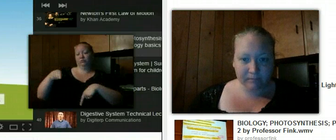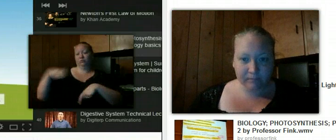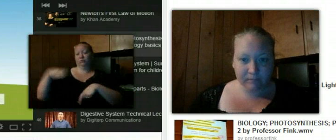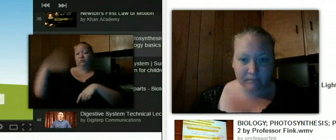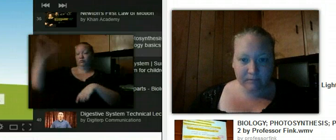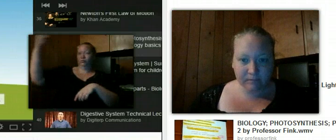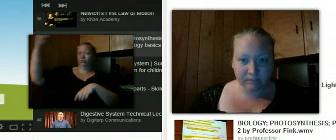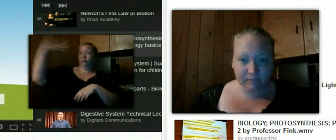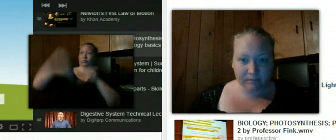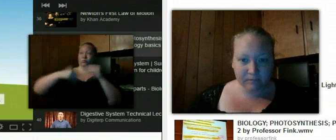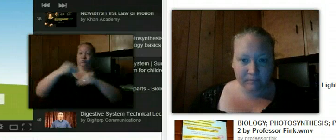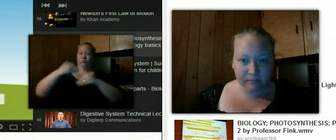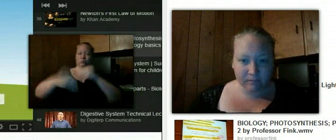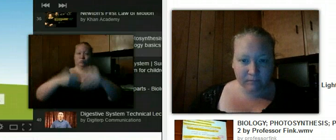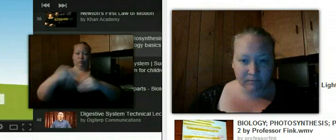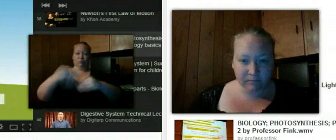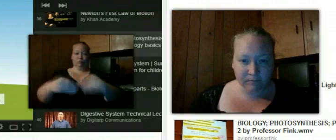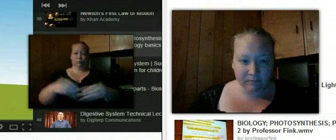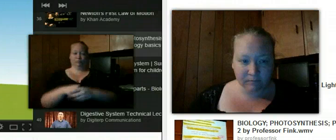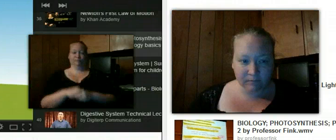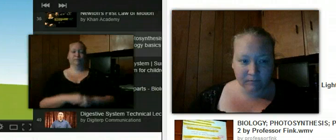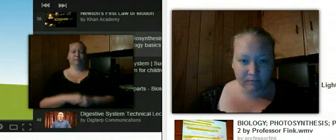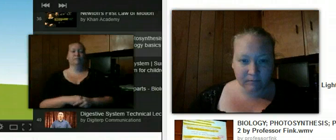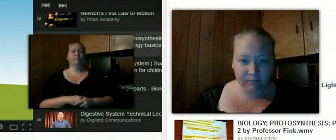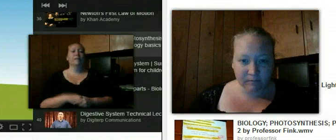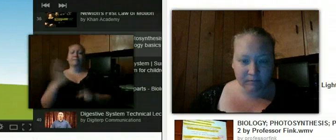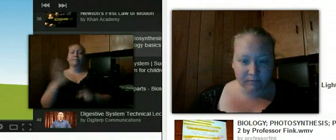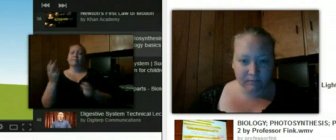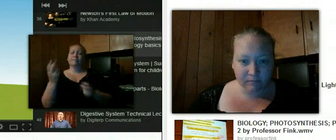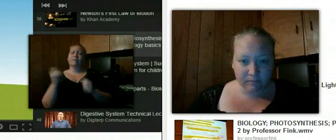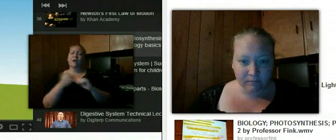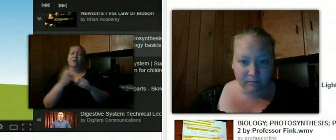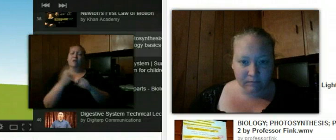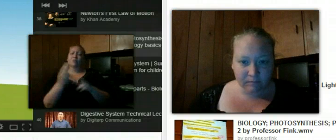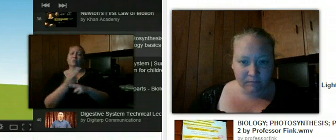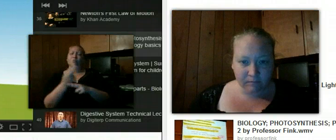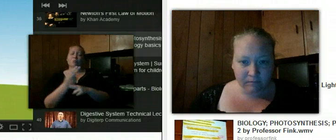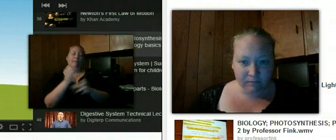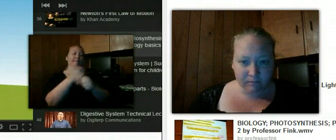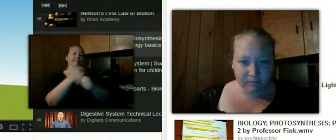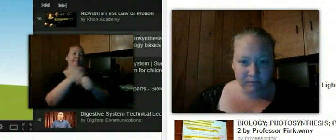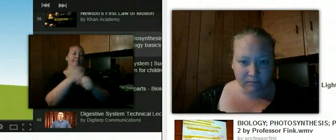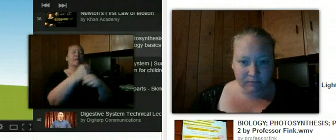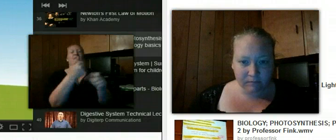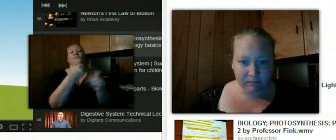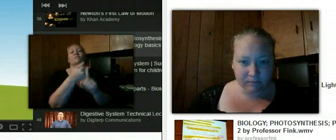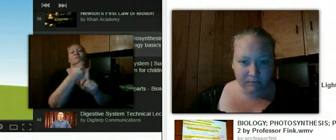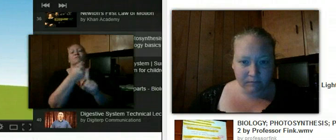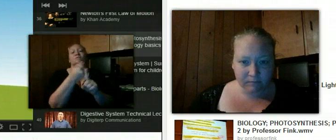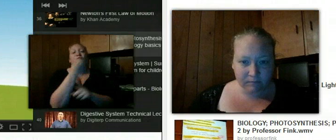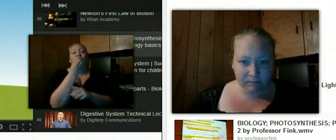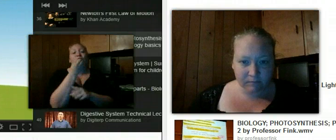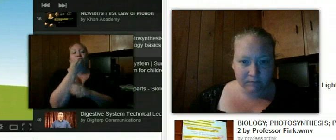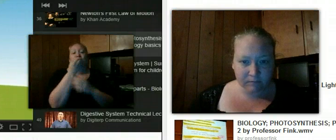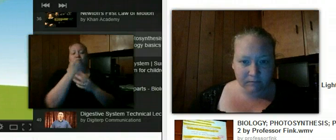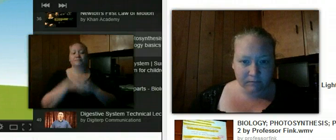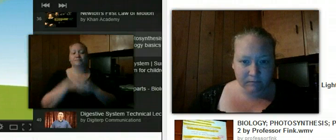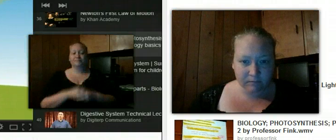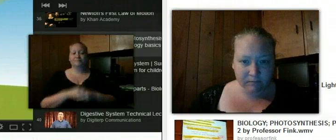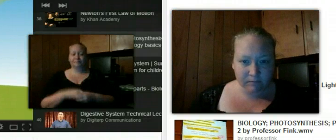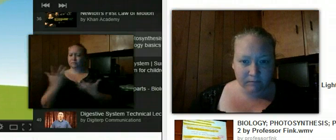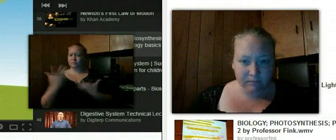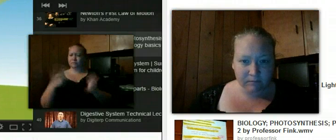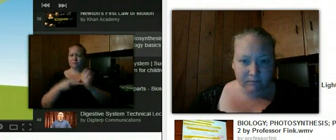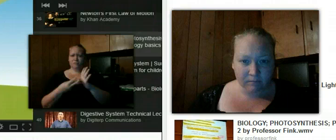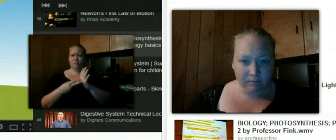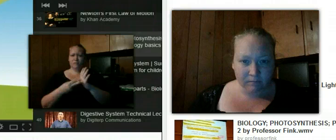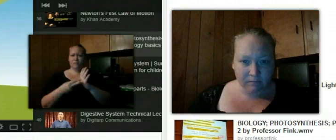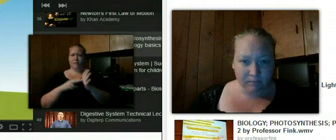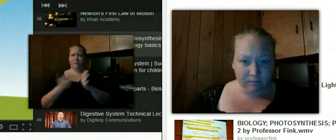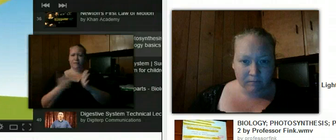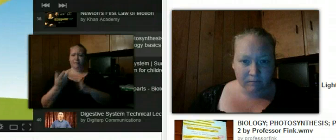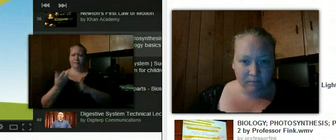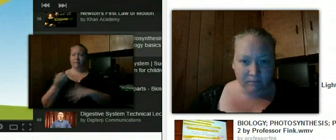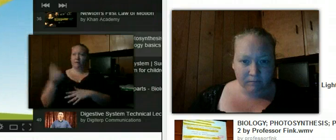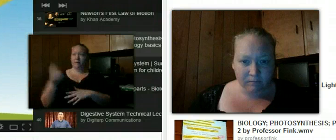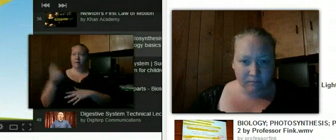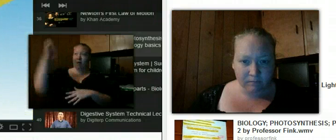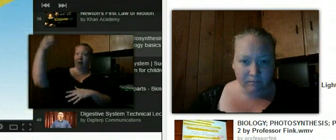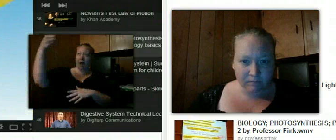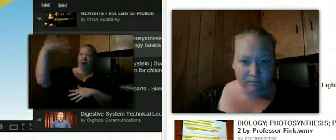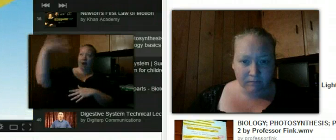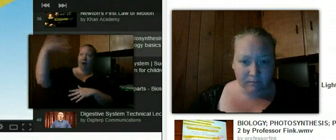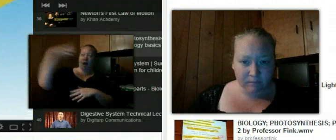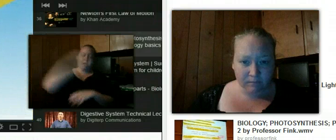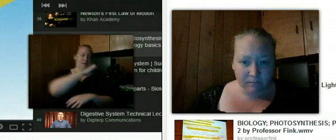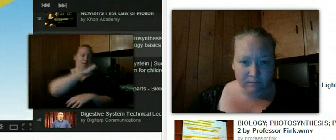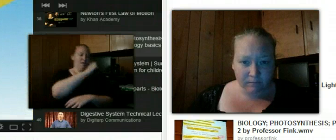Used by plants to make their own food, or in more complex terms, it is the conversion of light energy into